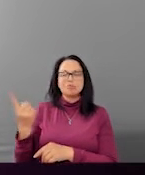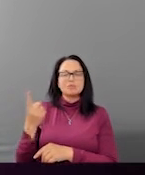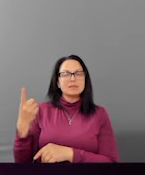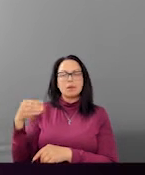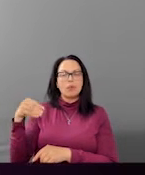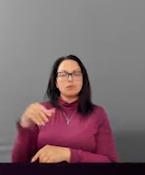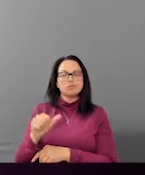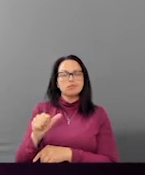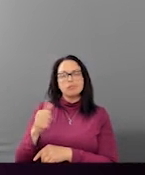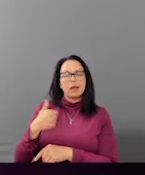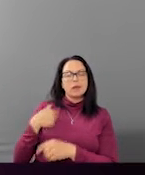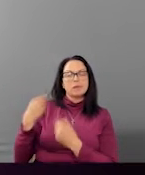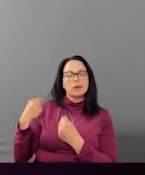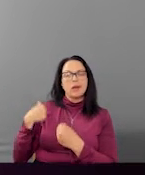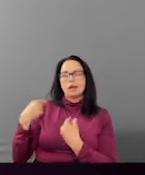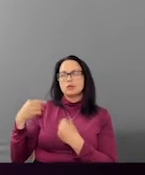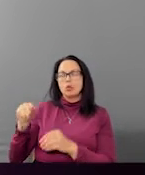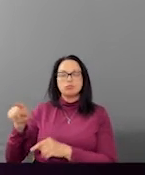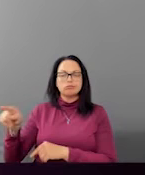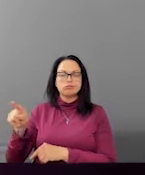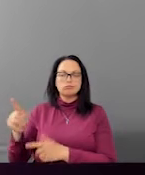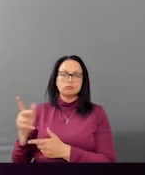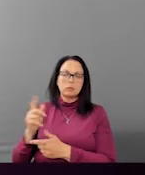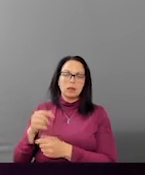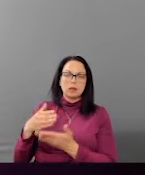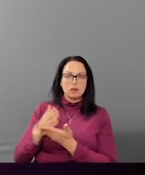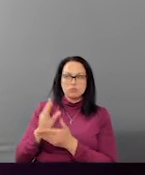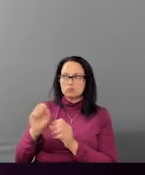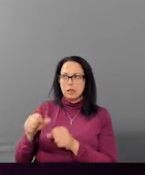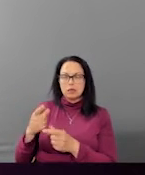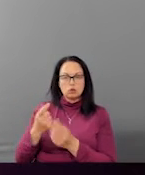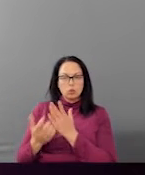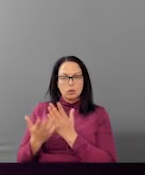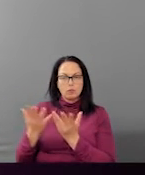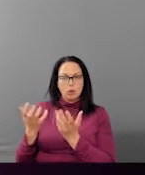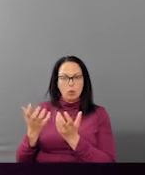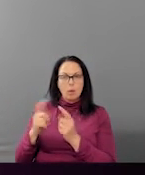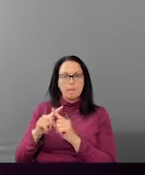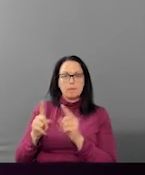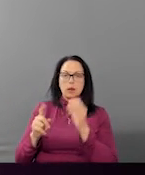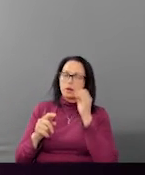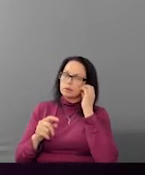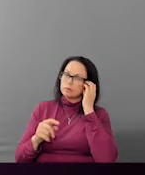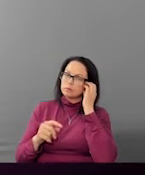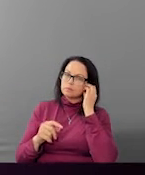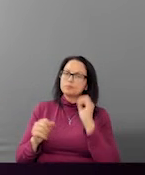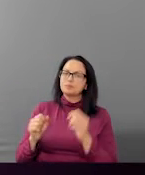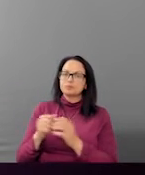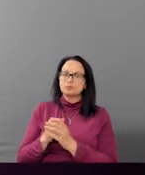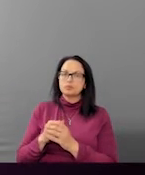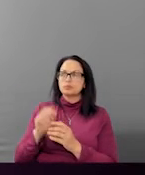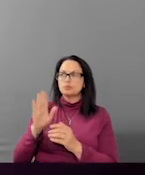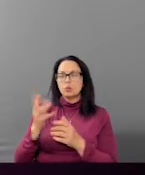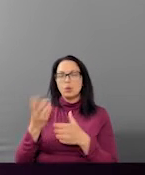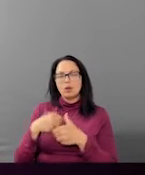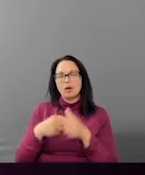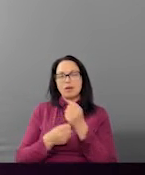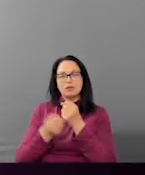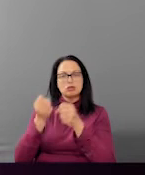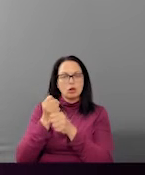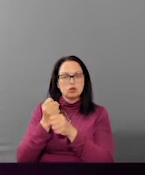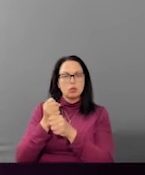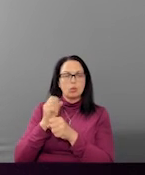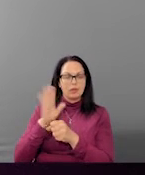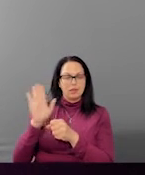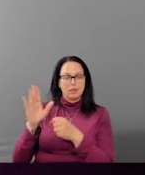like doing this anymore. And they're all in their right to do that. They can do whatever they want with the stuff that they run, with the infrastructure that they support. And